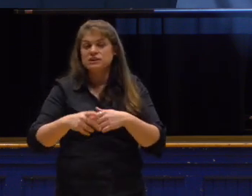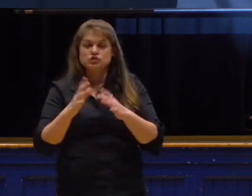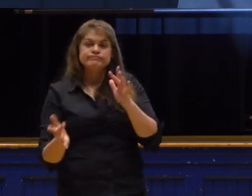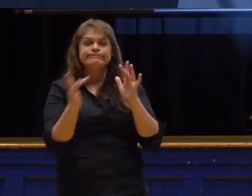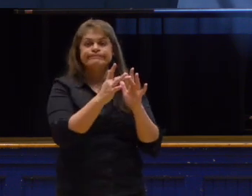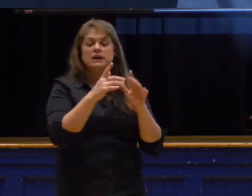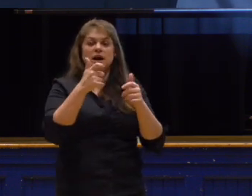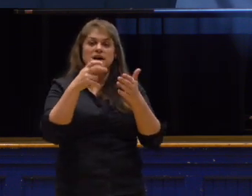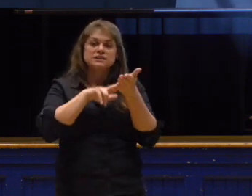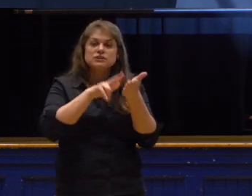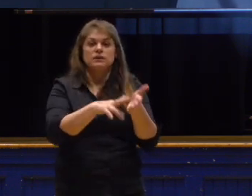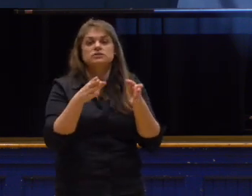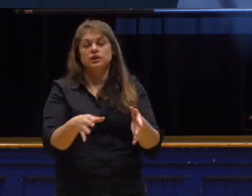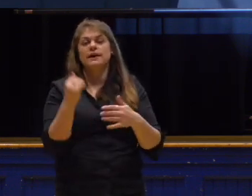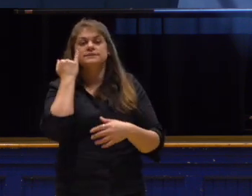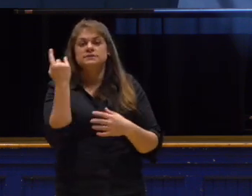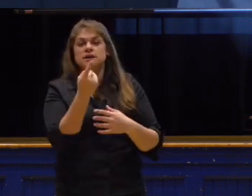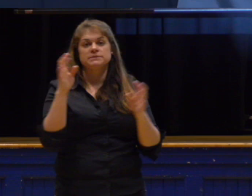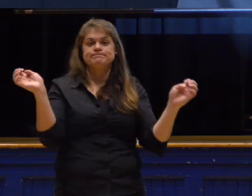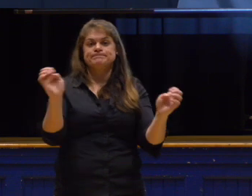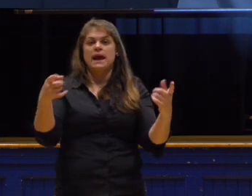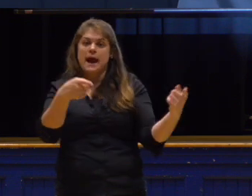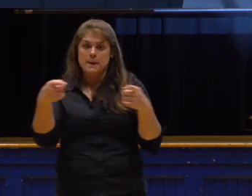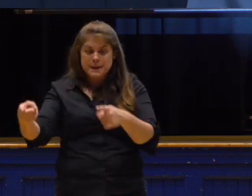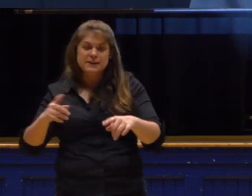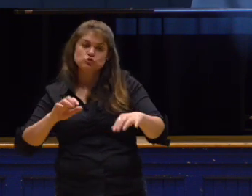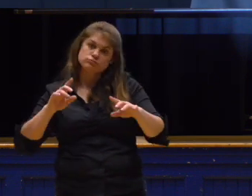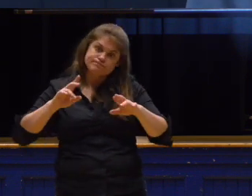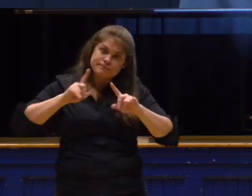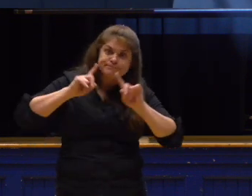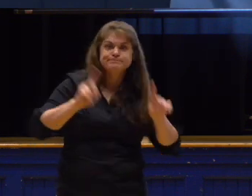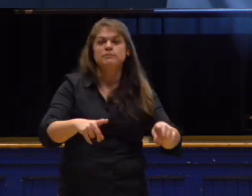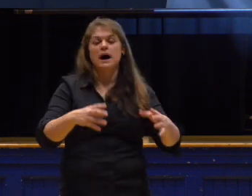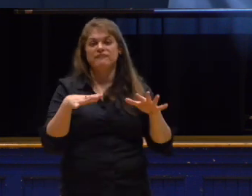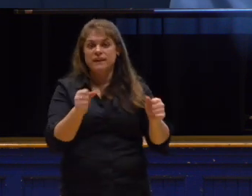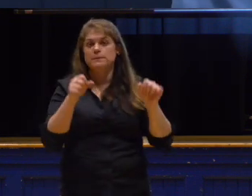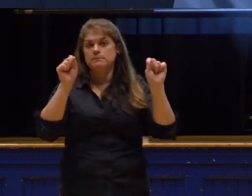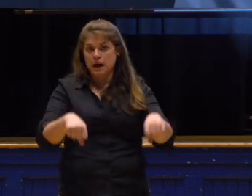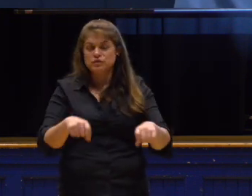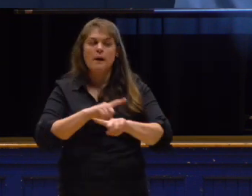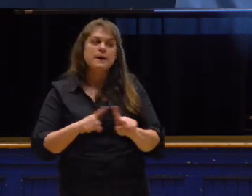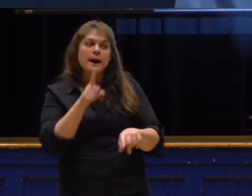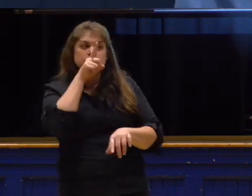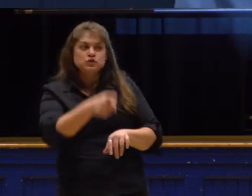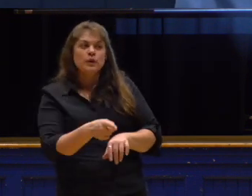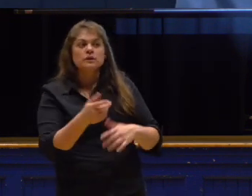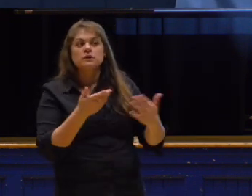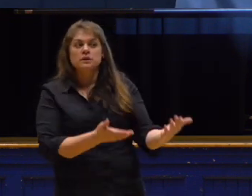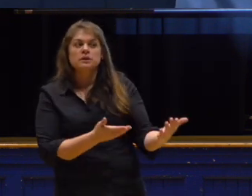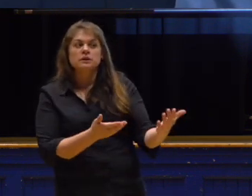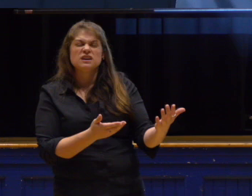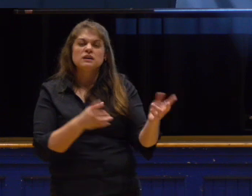to a contractor if something is happening, to get them out there as quickly as possible. But I would probably guarantee that the